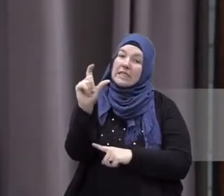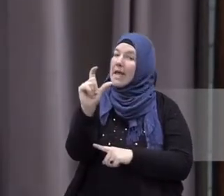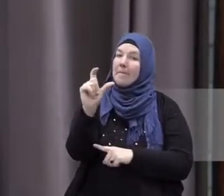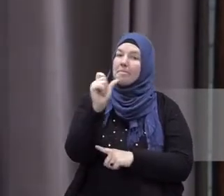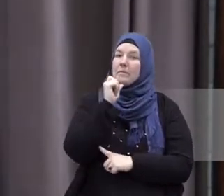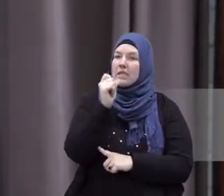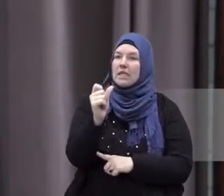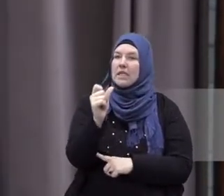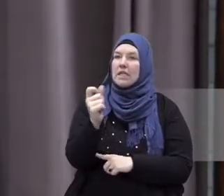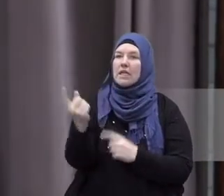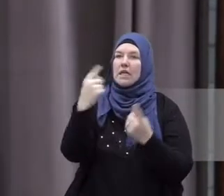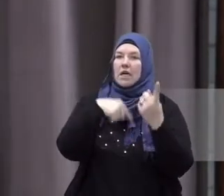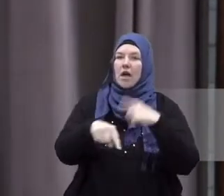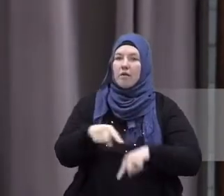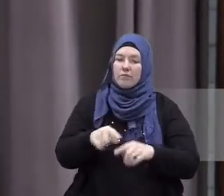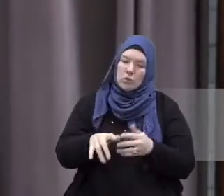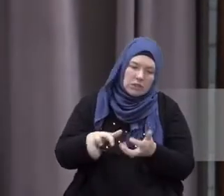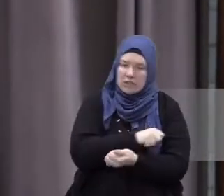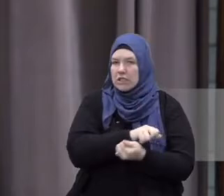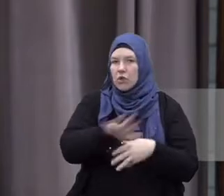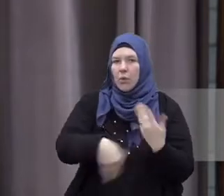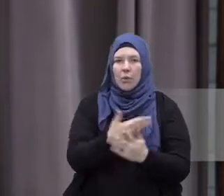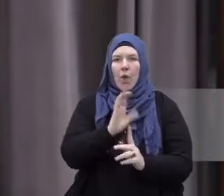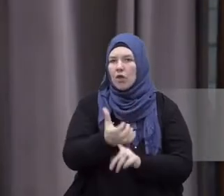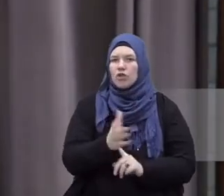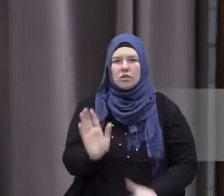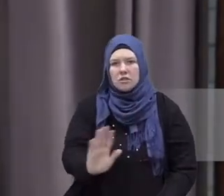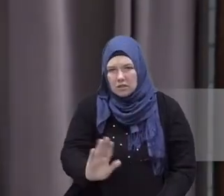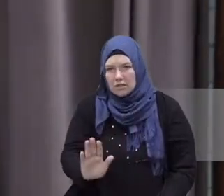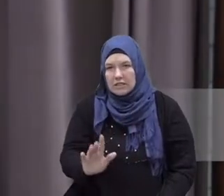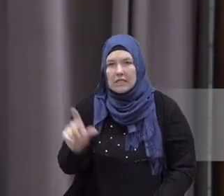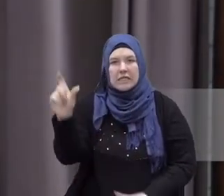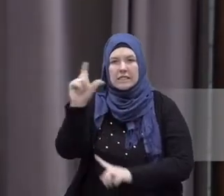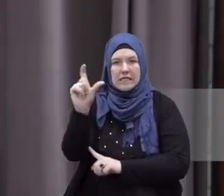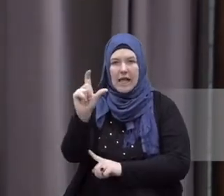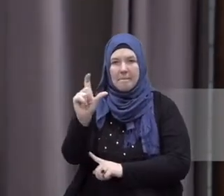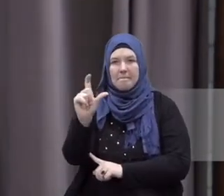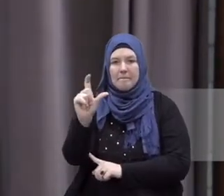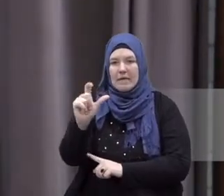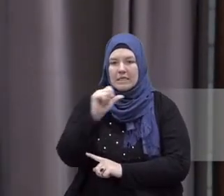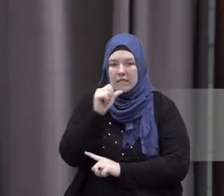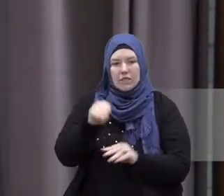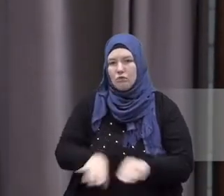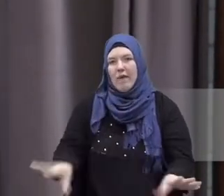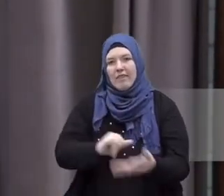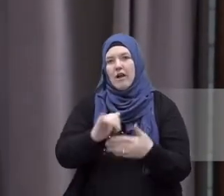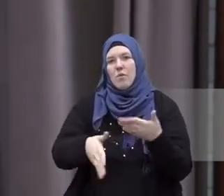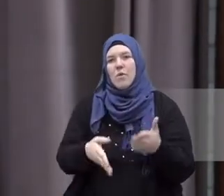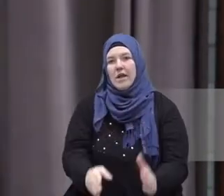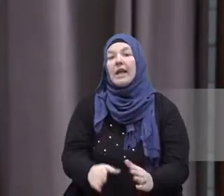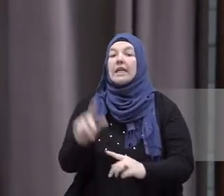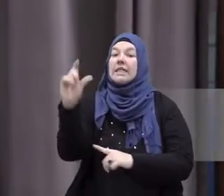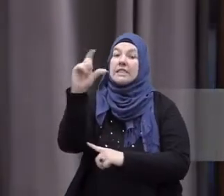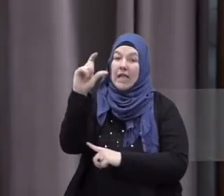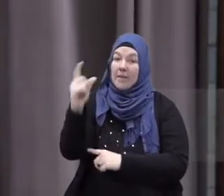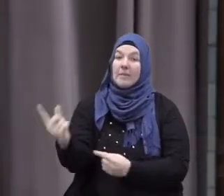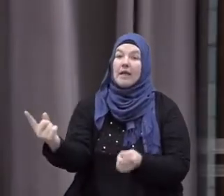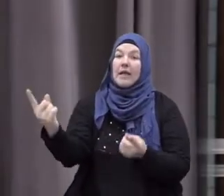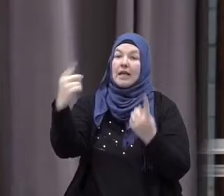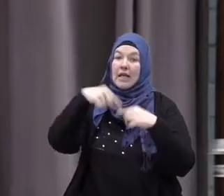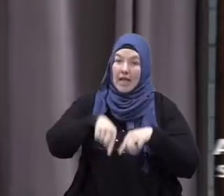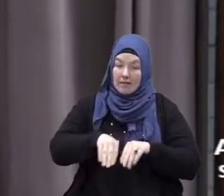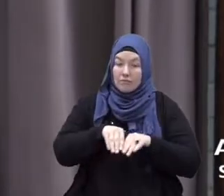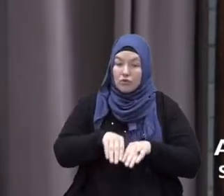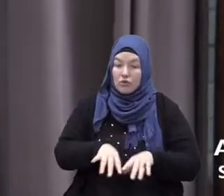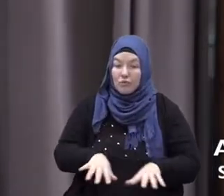not come to wipe a culture. That's not the way Islam spread. Islam came